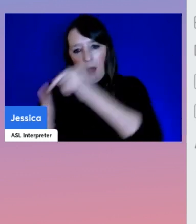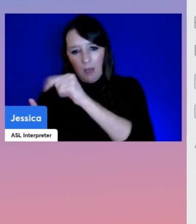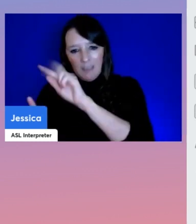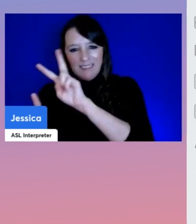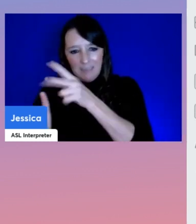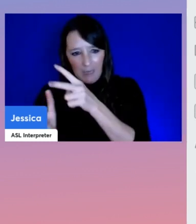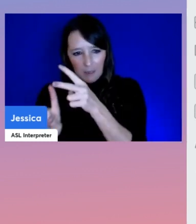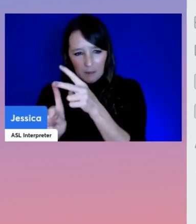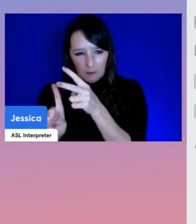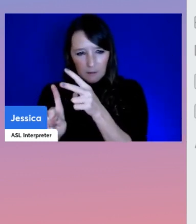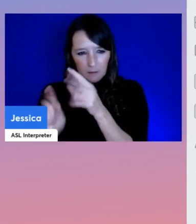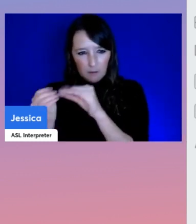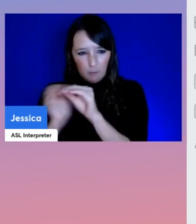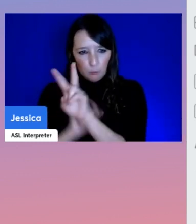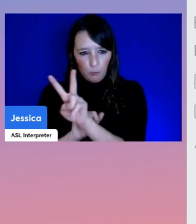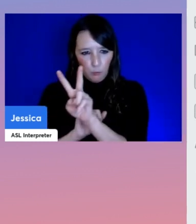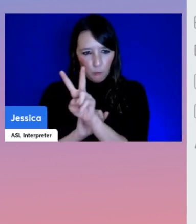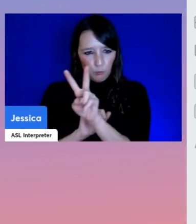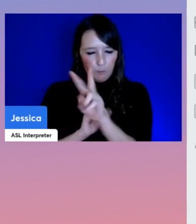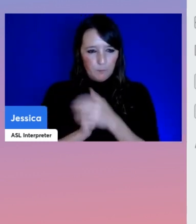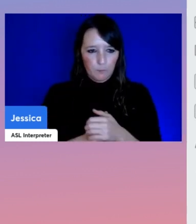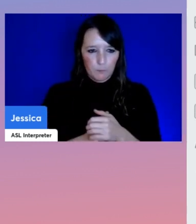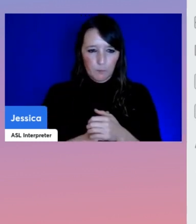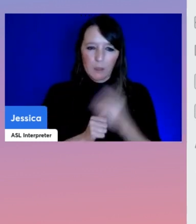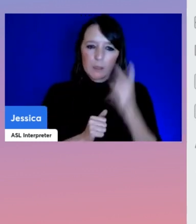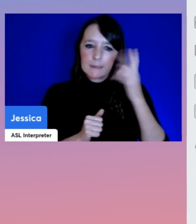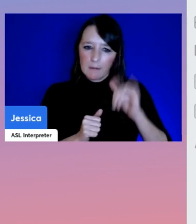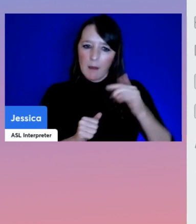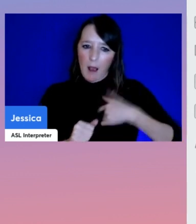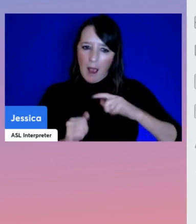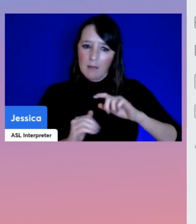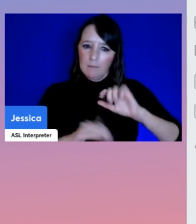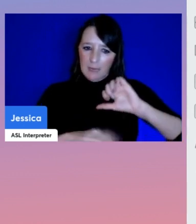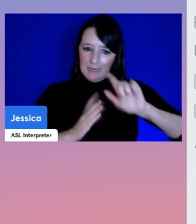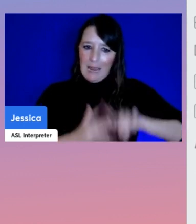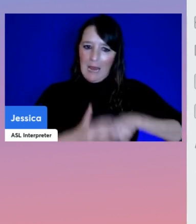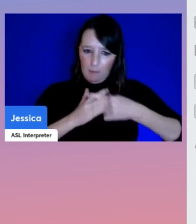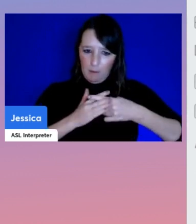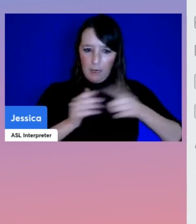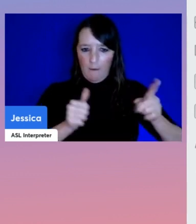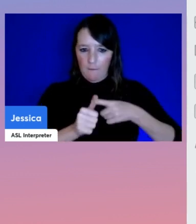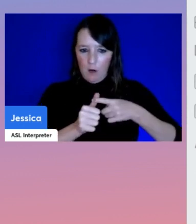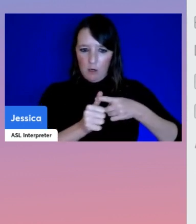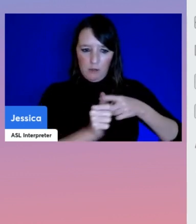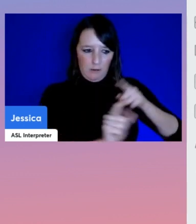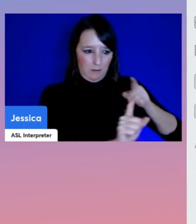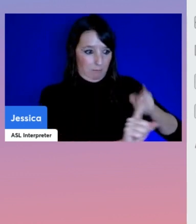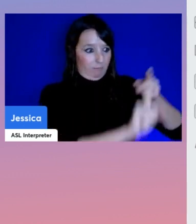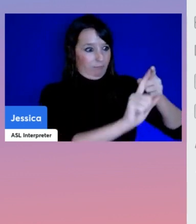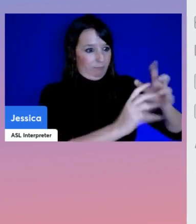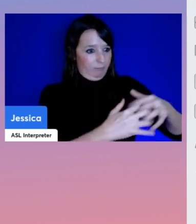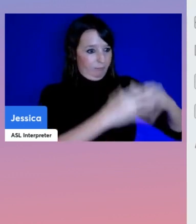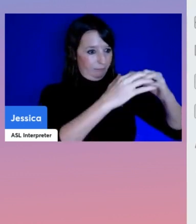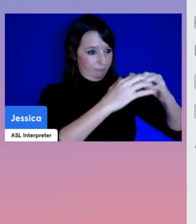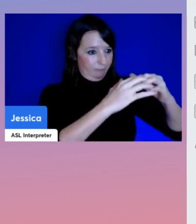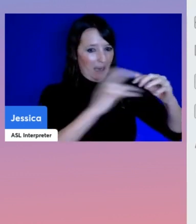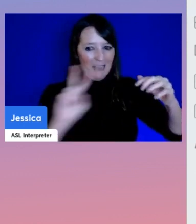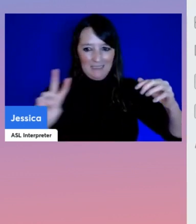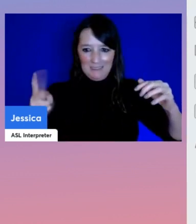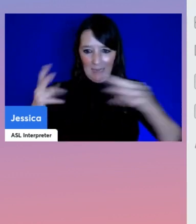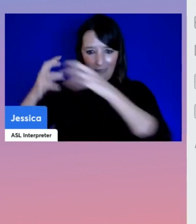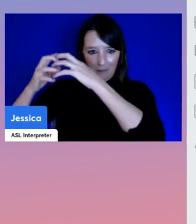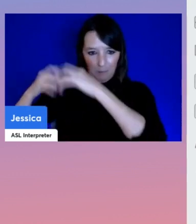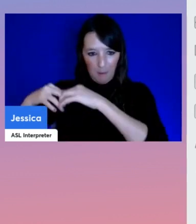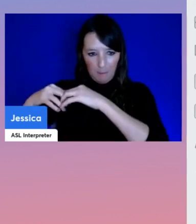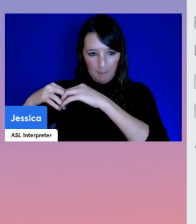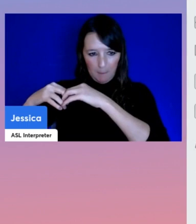2. And we can see that I'm enabling the first endpoint here and disabling the second endpoint. I'm